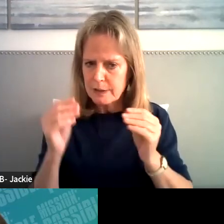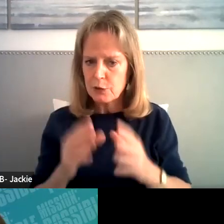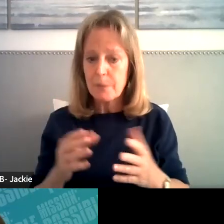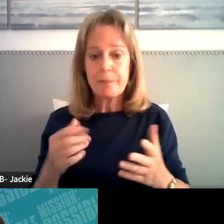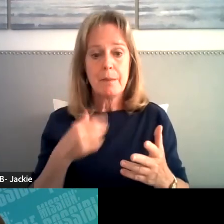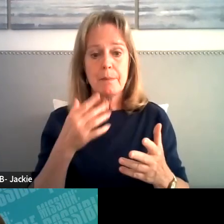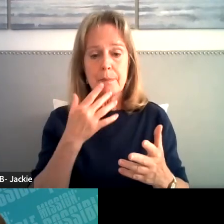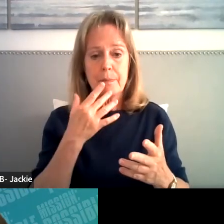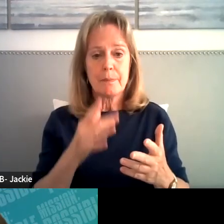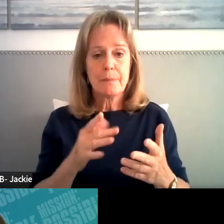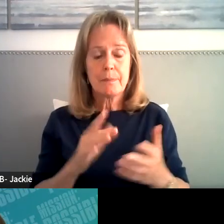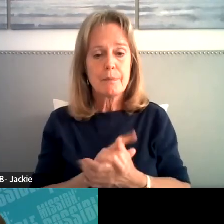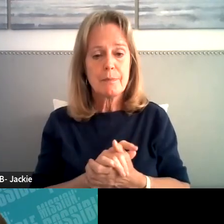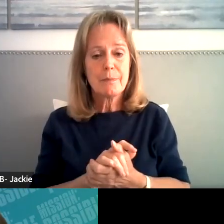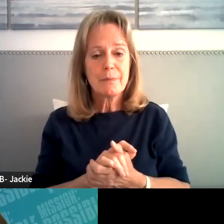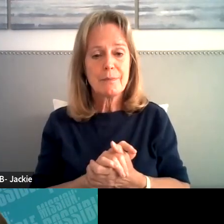fortunate